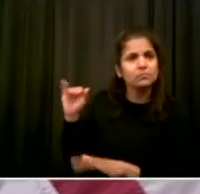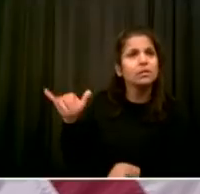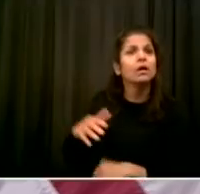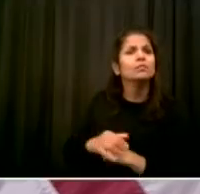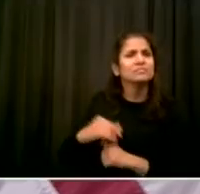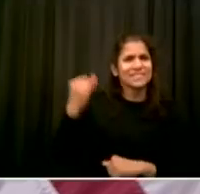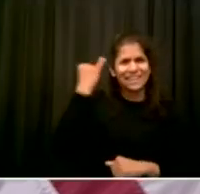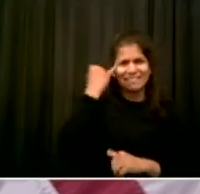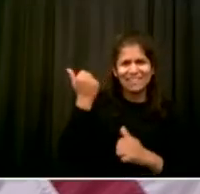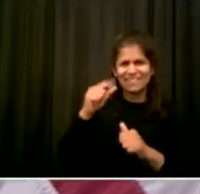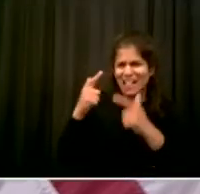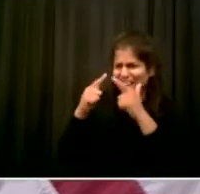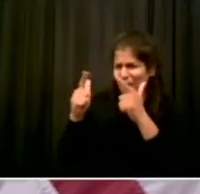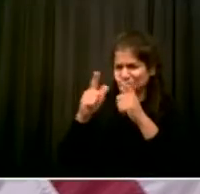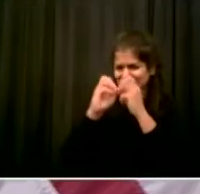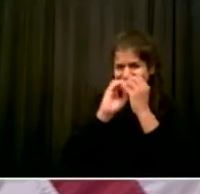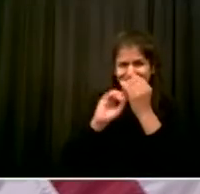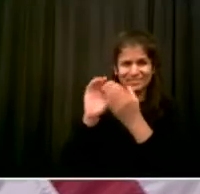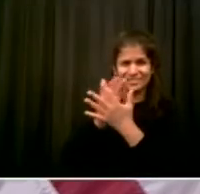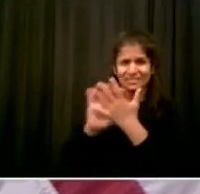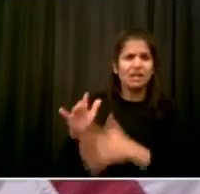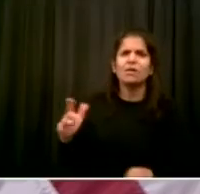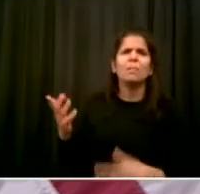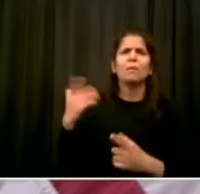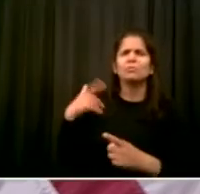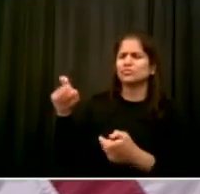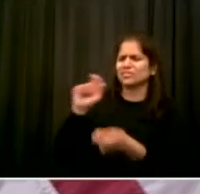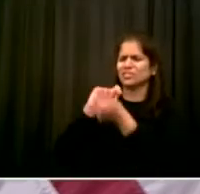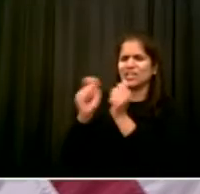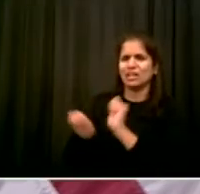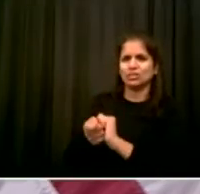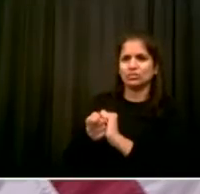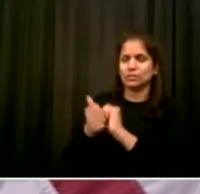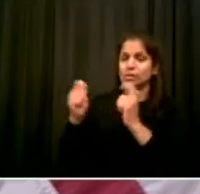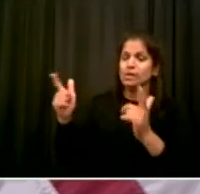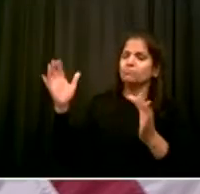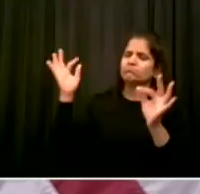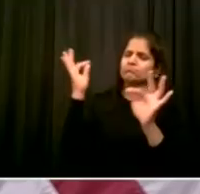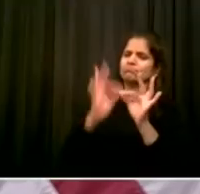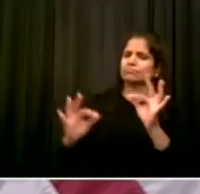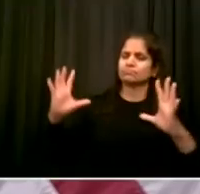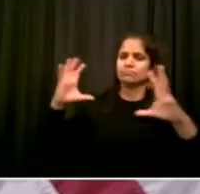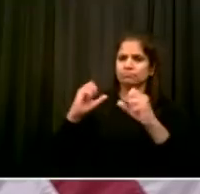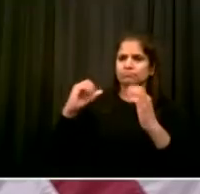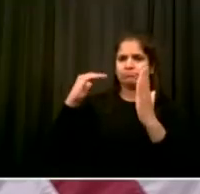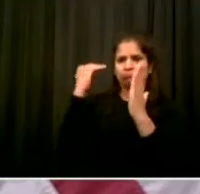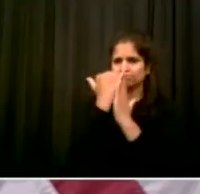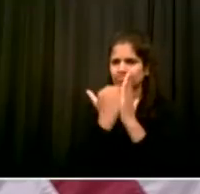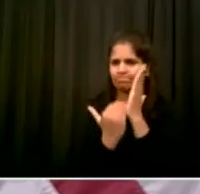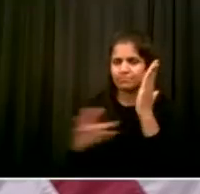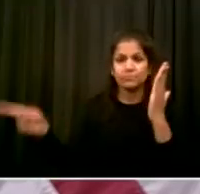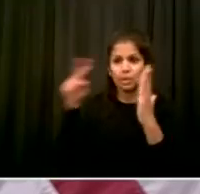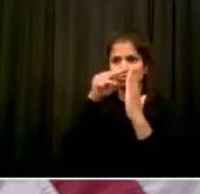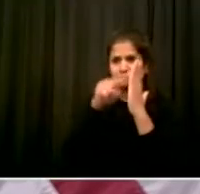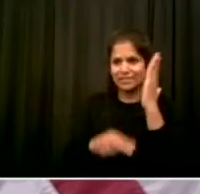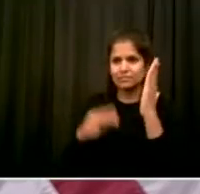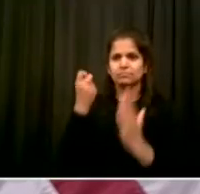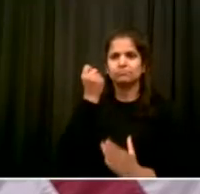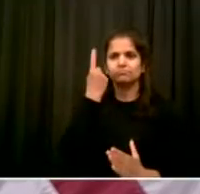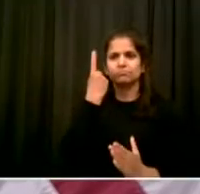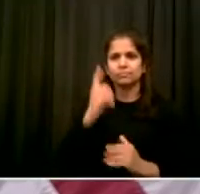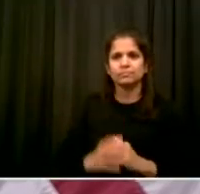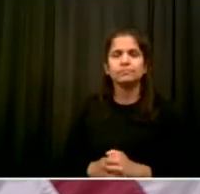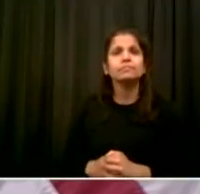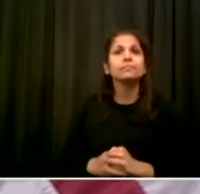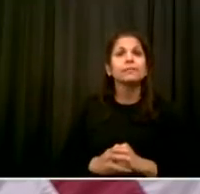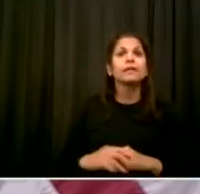and not in any way off-putting, because that obviously would defeat the purpose. So, Robert, thank you for raising it. We'll talk to you about